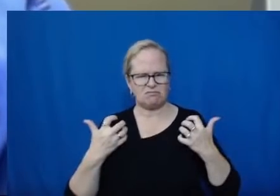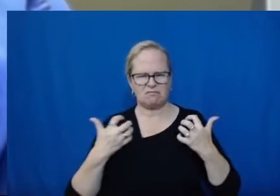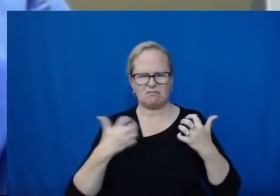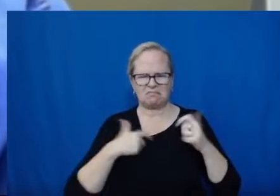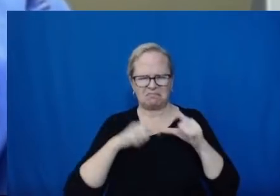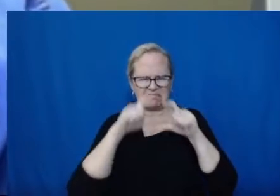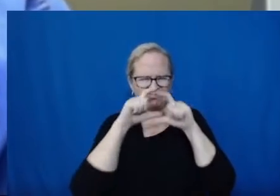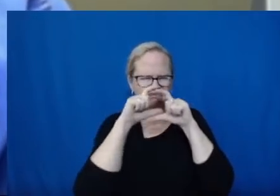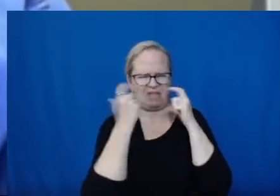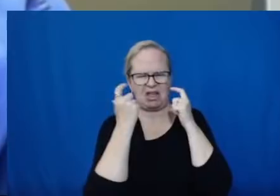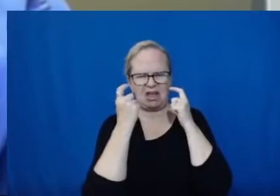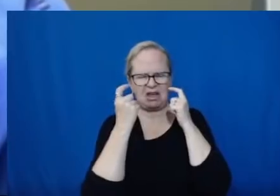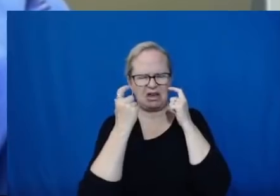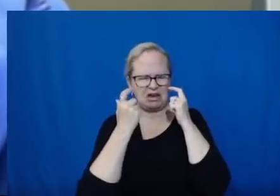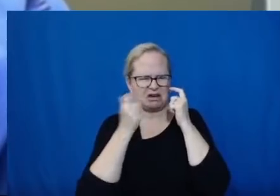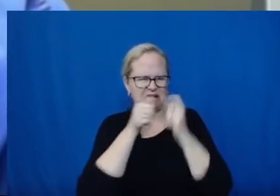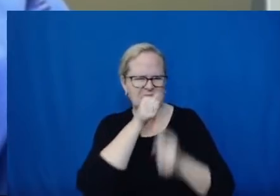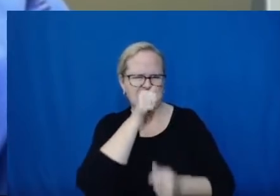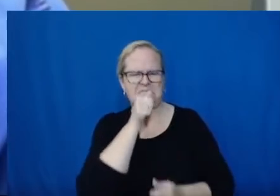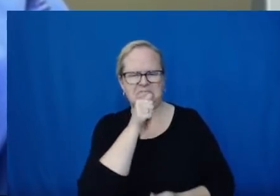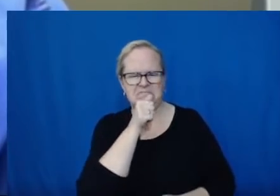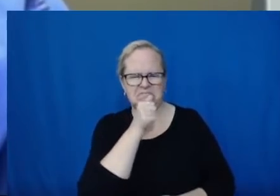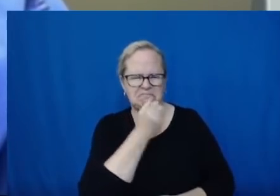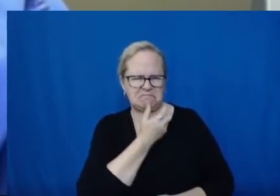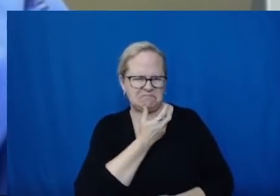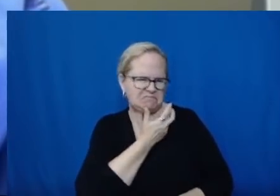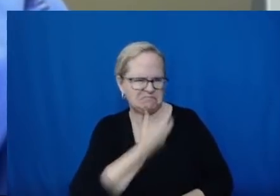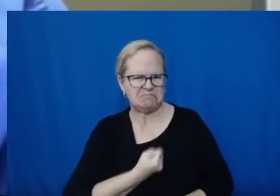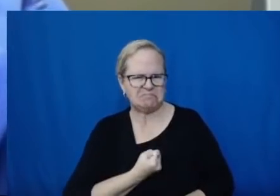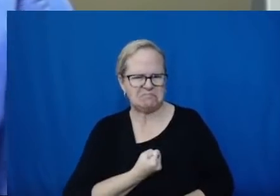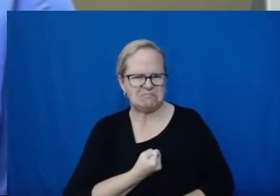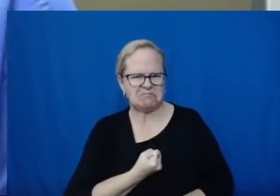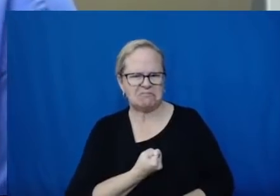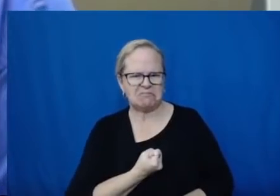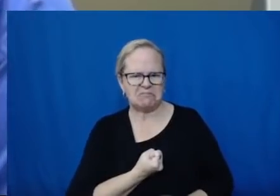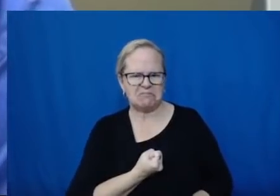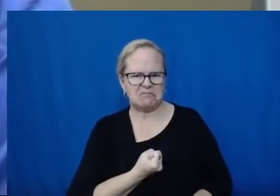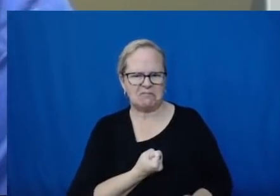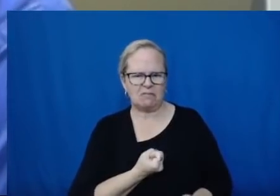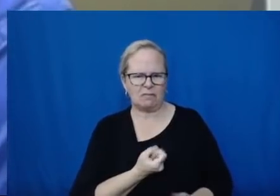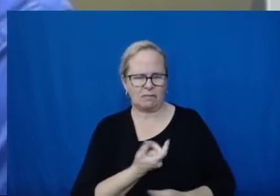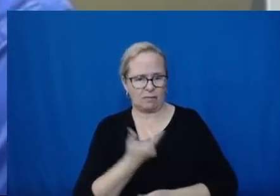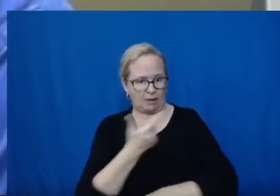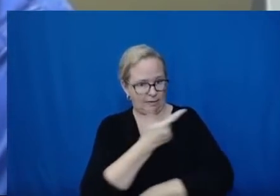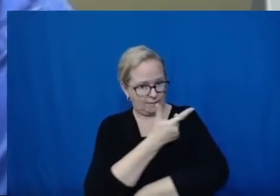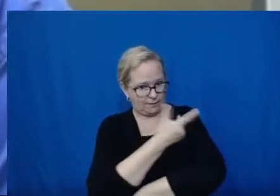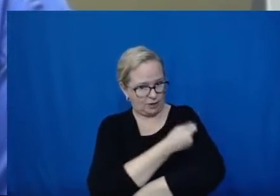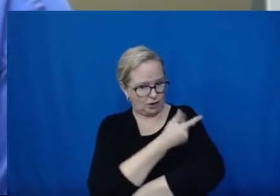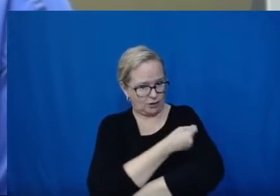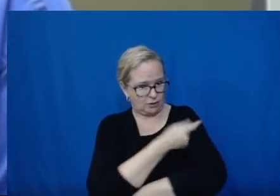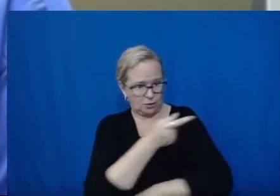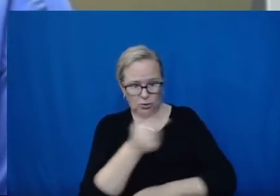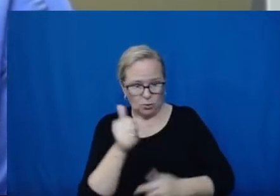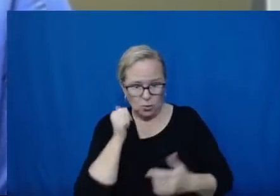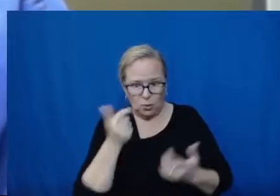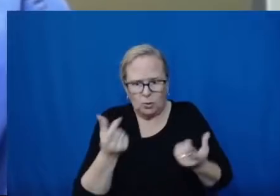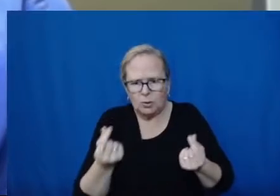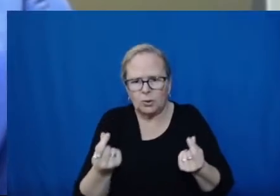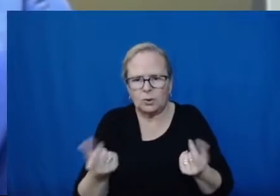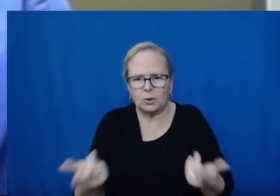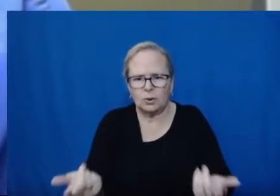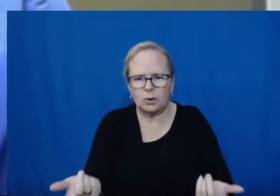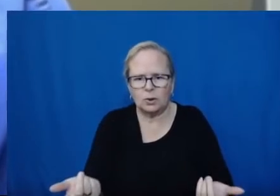under your mask, to be like, well, this is kind of, there's an antidote to this problem and you just are refusing to take